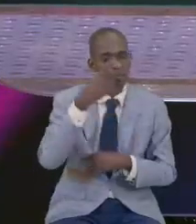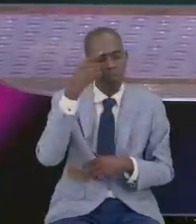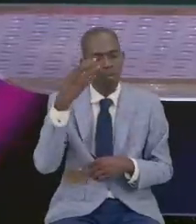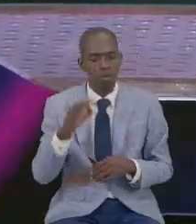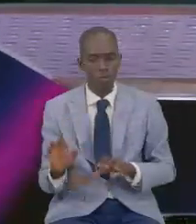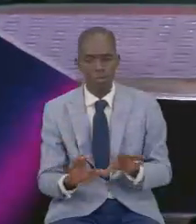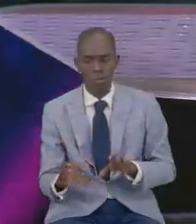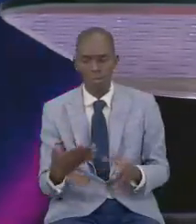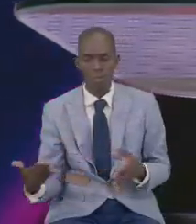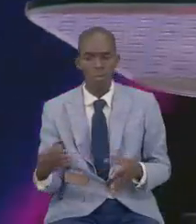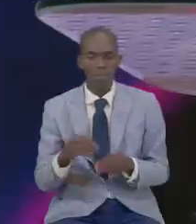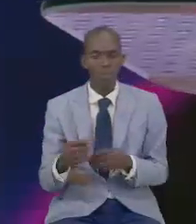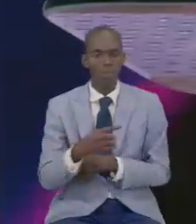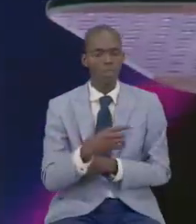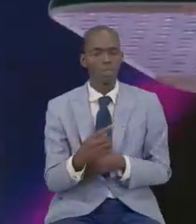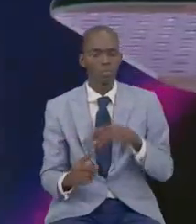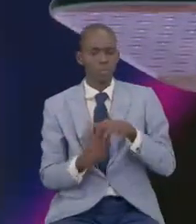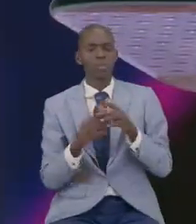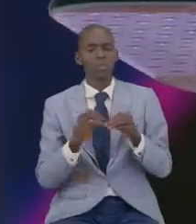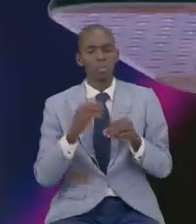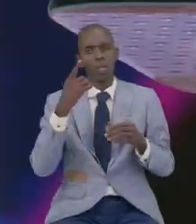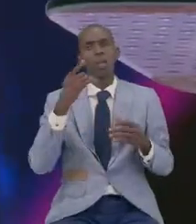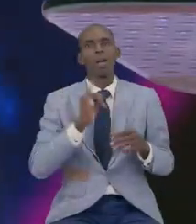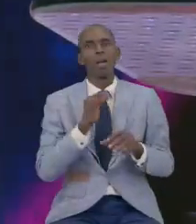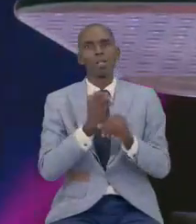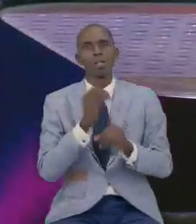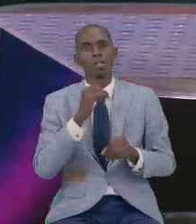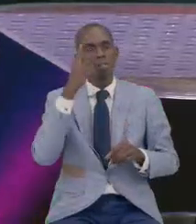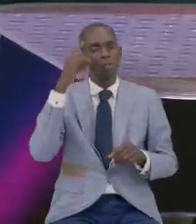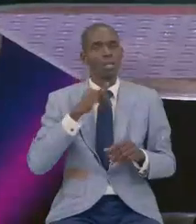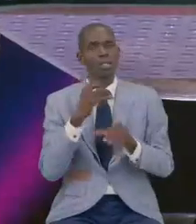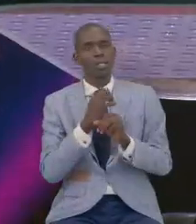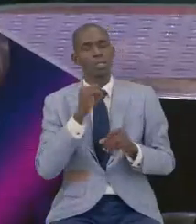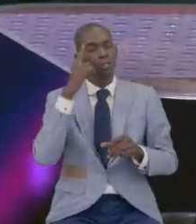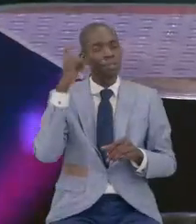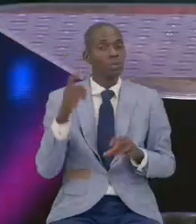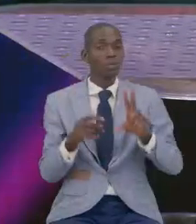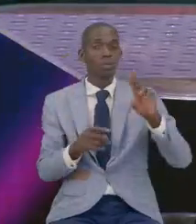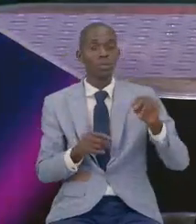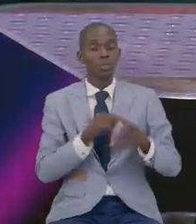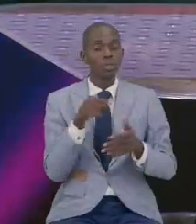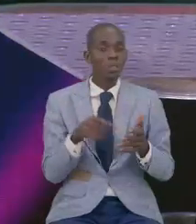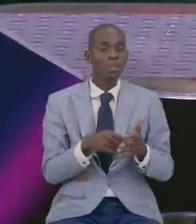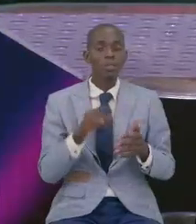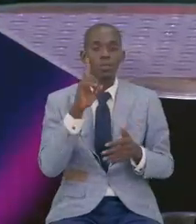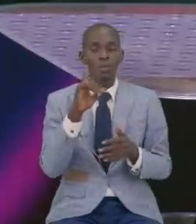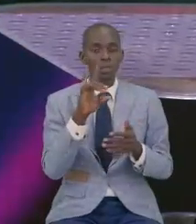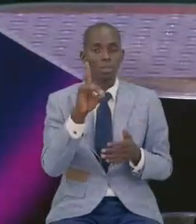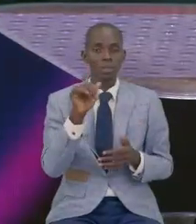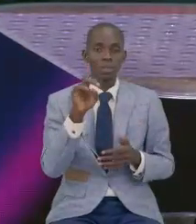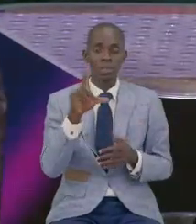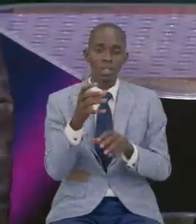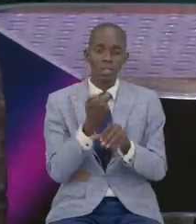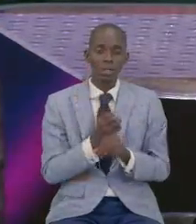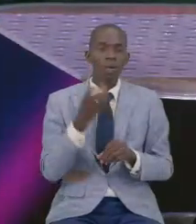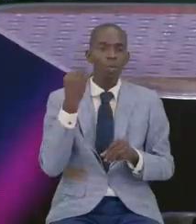and then you now see that, I have a dream, I have a dream. You can keep that one. This one is about the hereafter, and the dream is